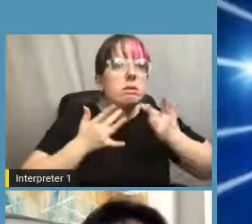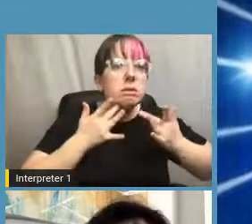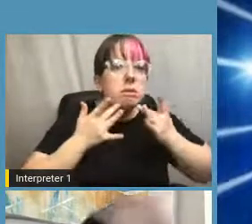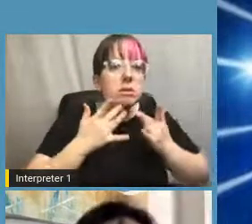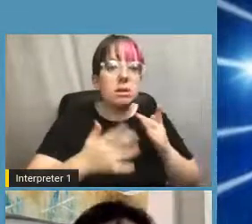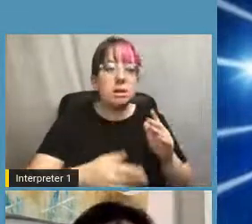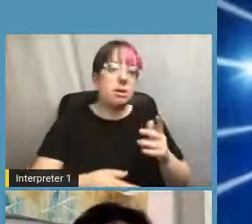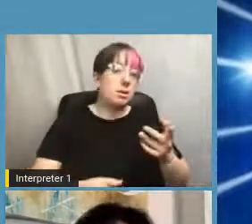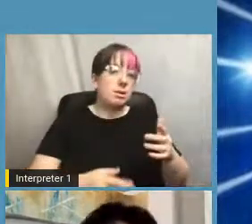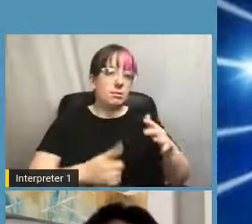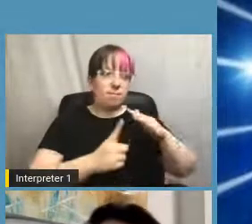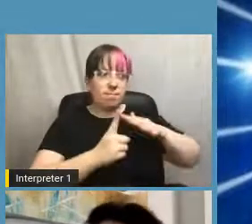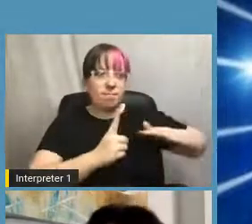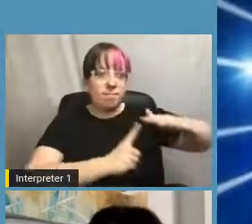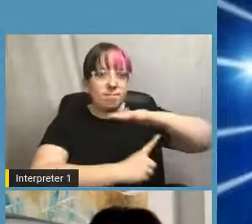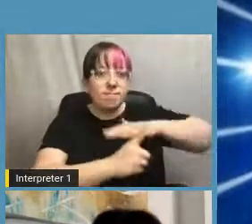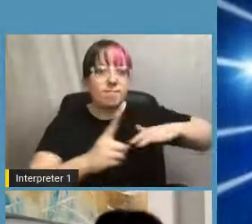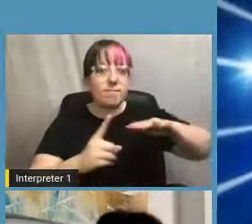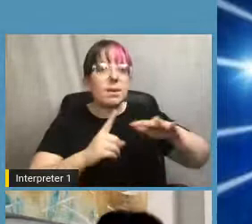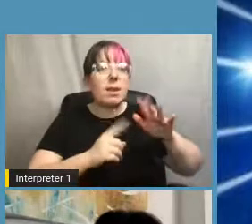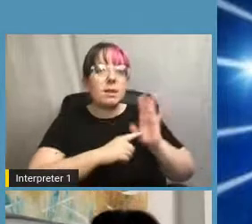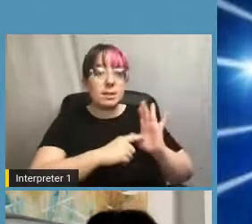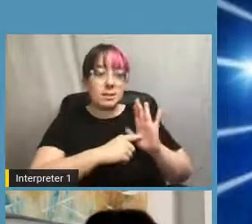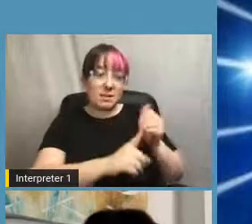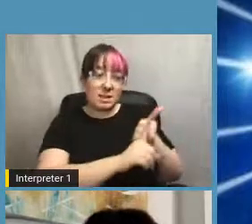the exhibition itself.